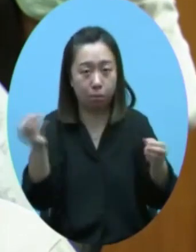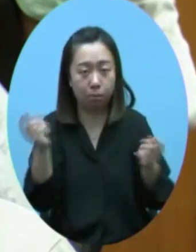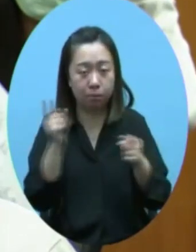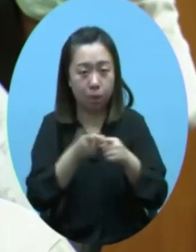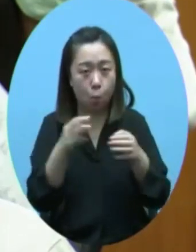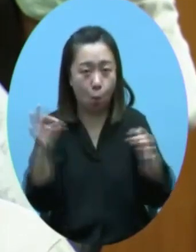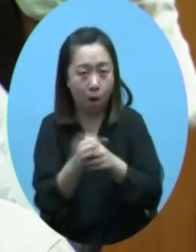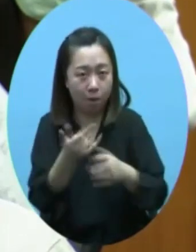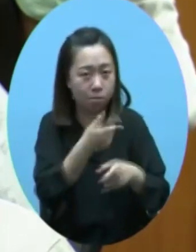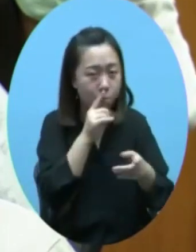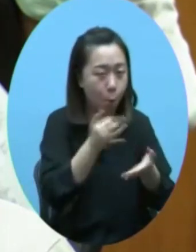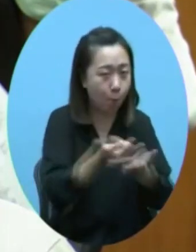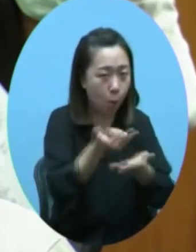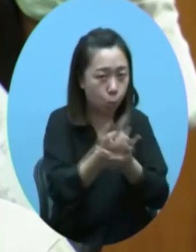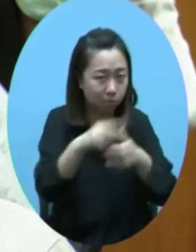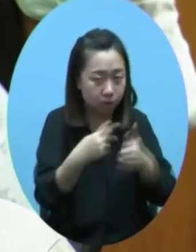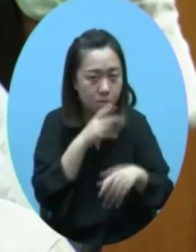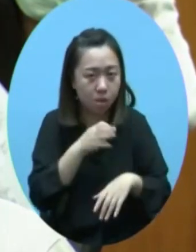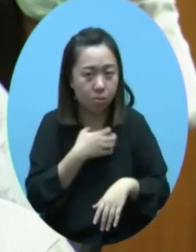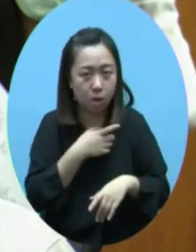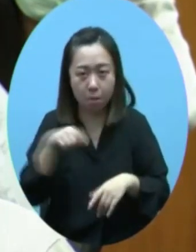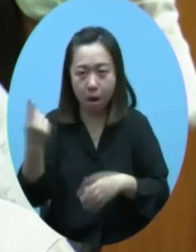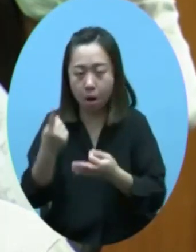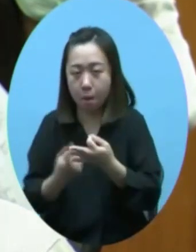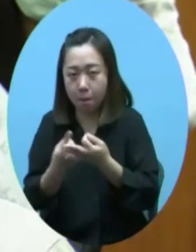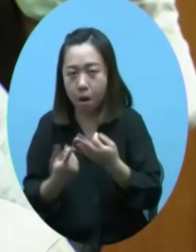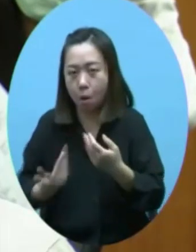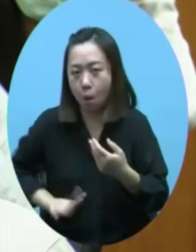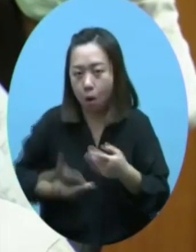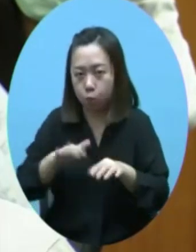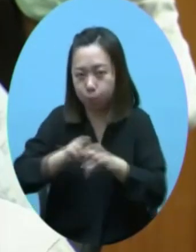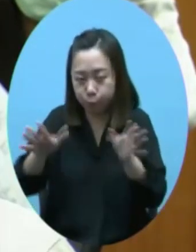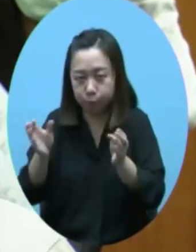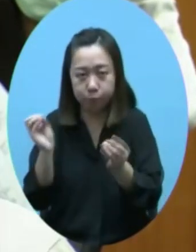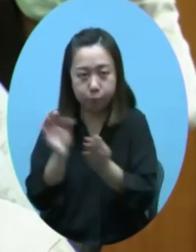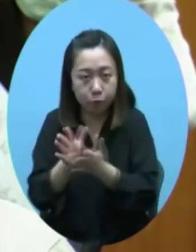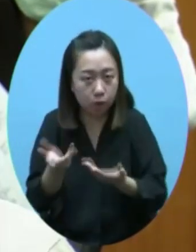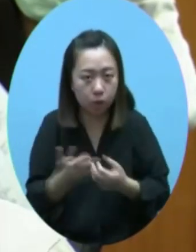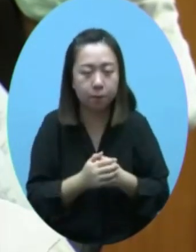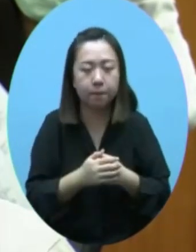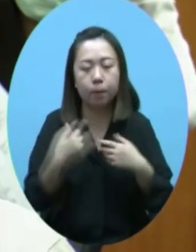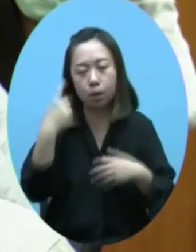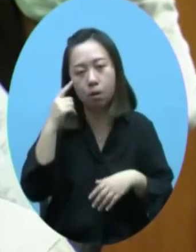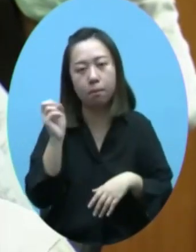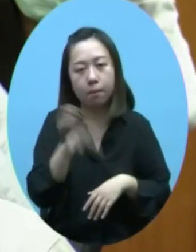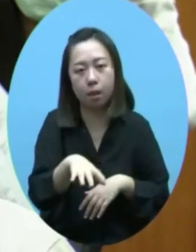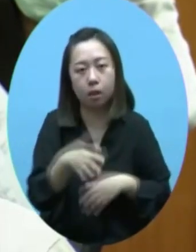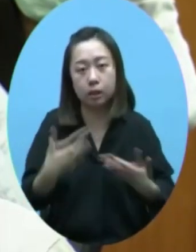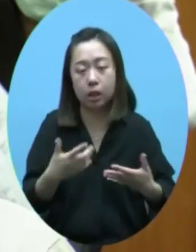who actually live in the same hostel with a staff of the elderly people's home who are also